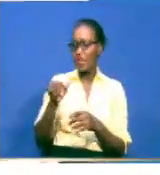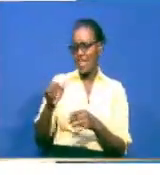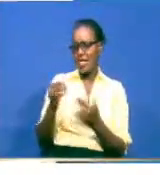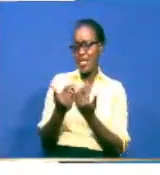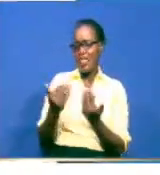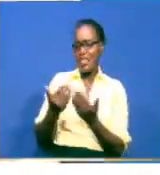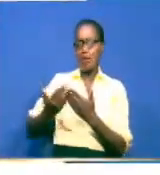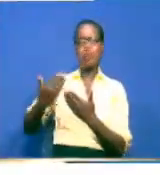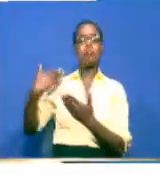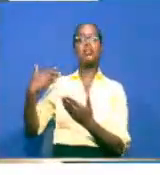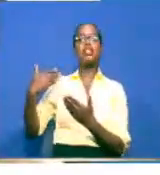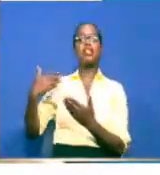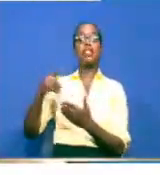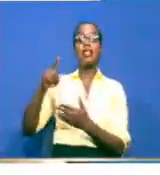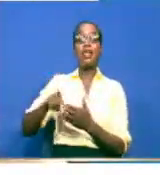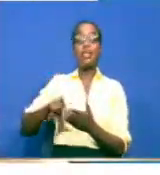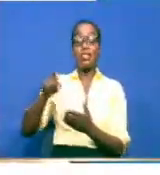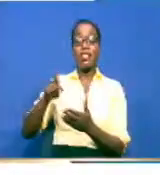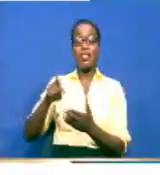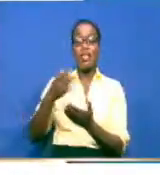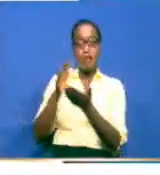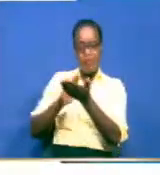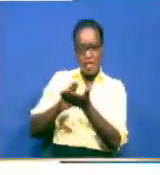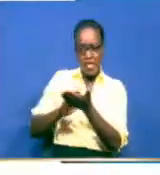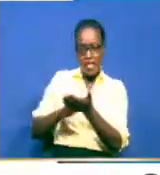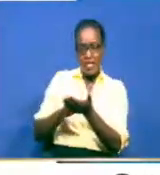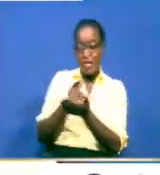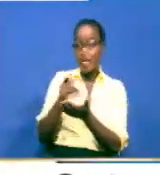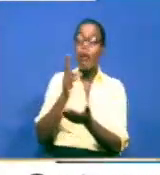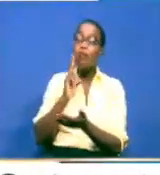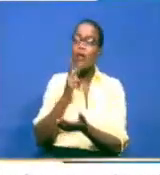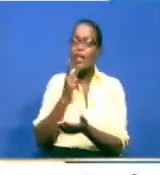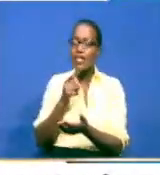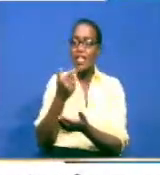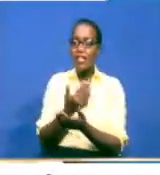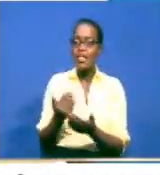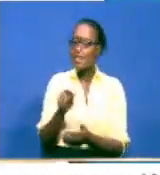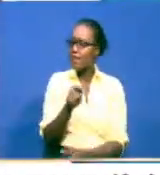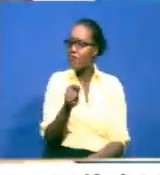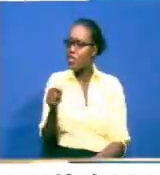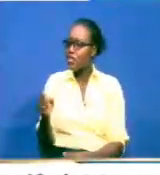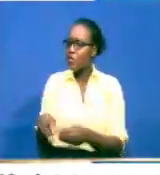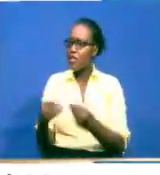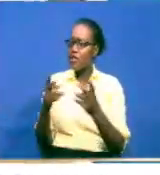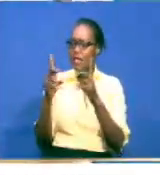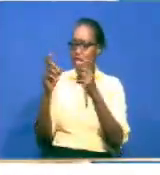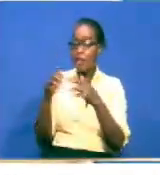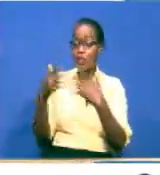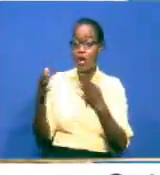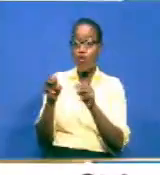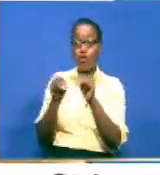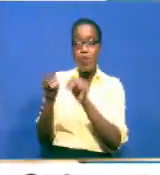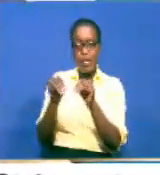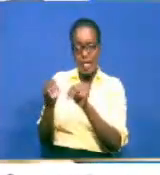So there's need, I want to suggest that there's need for this the parents of these children to be given clips on how to manage, you